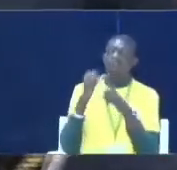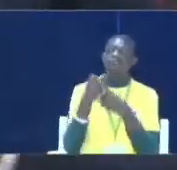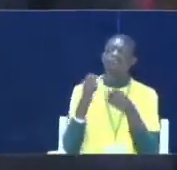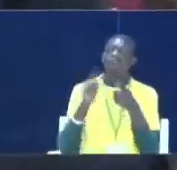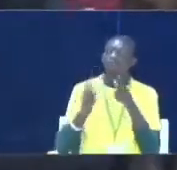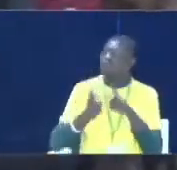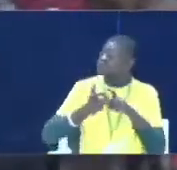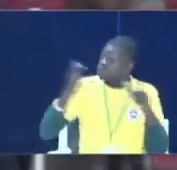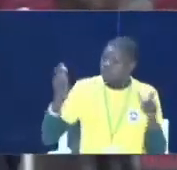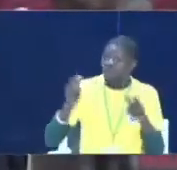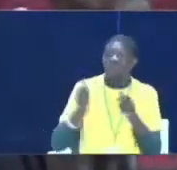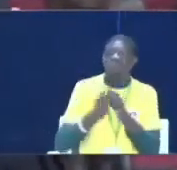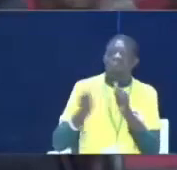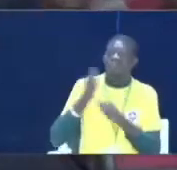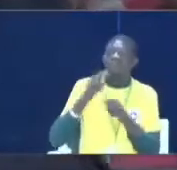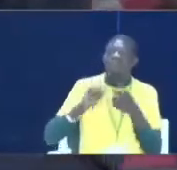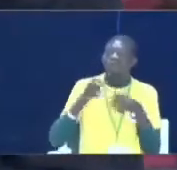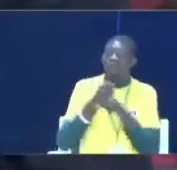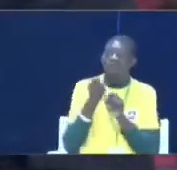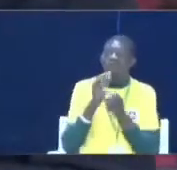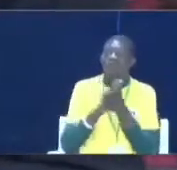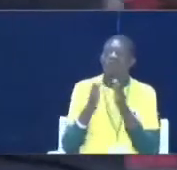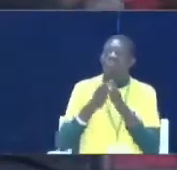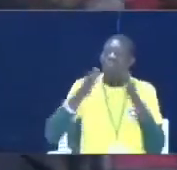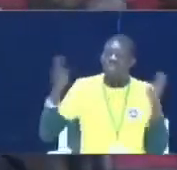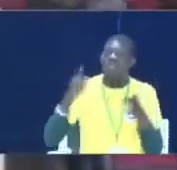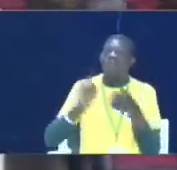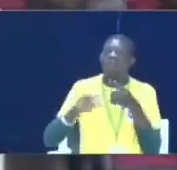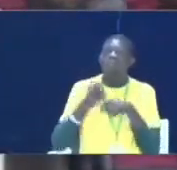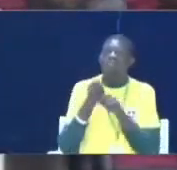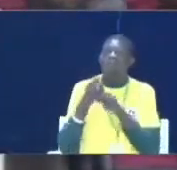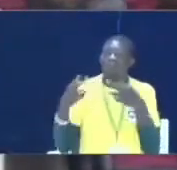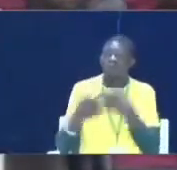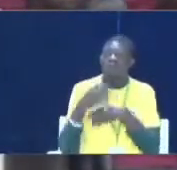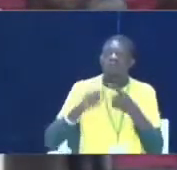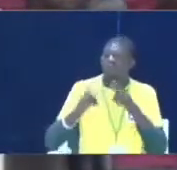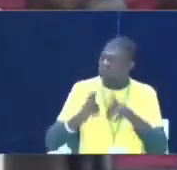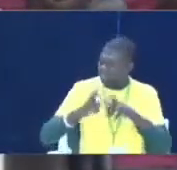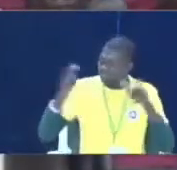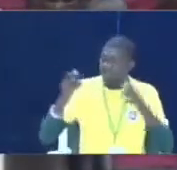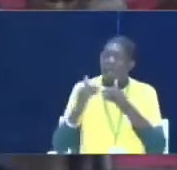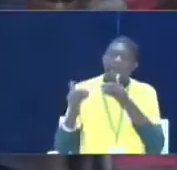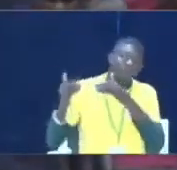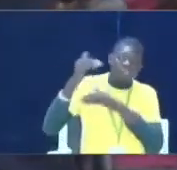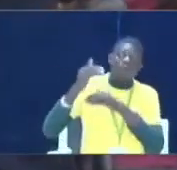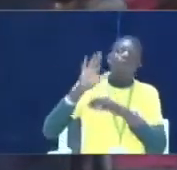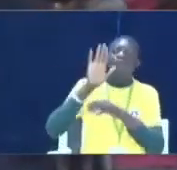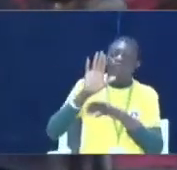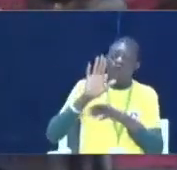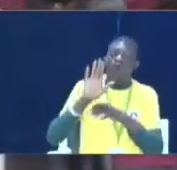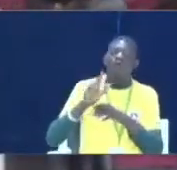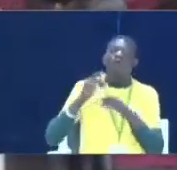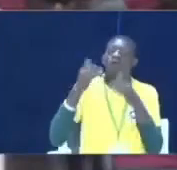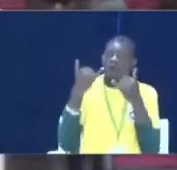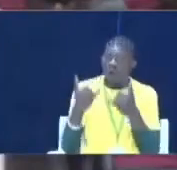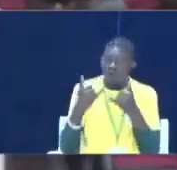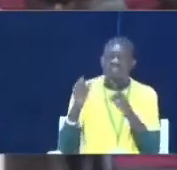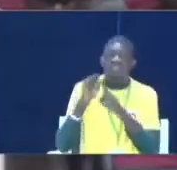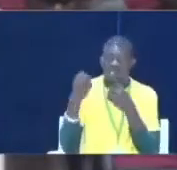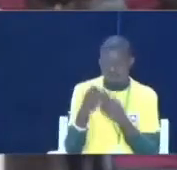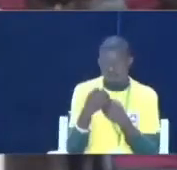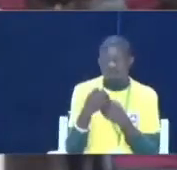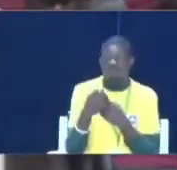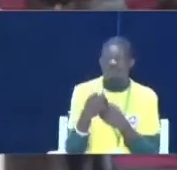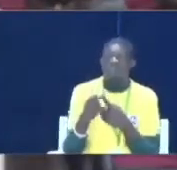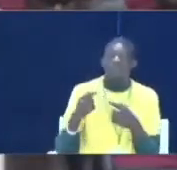larger, to make bigger, to make room, and to expand beyond your current condition or situation. We